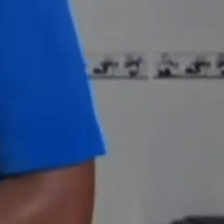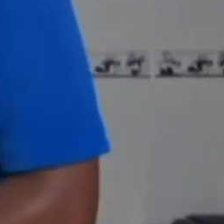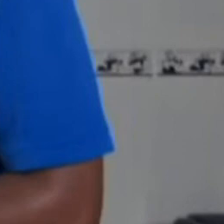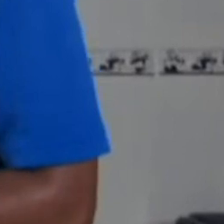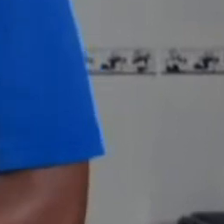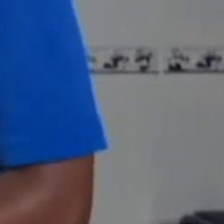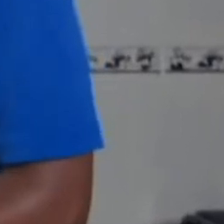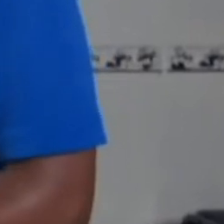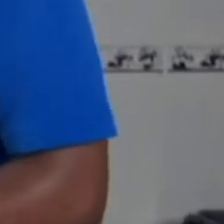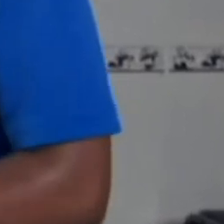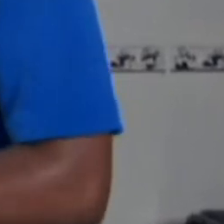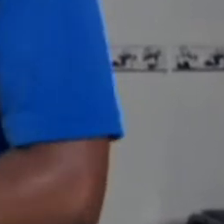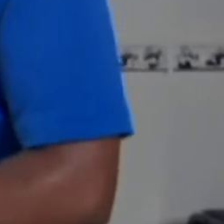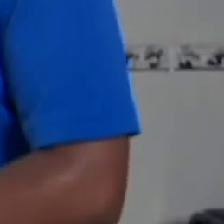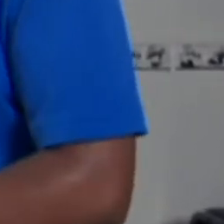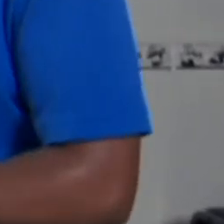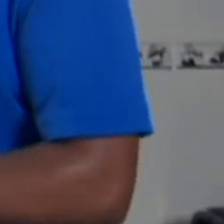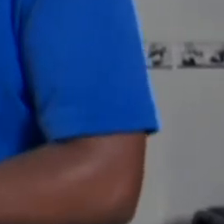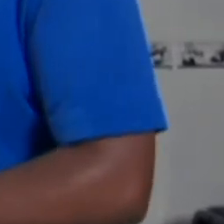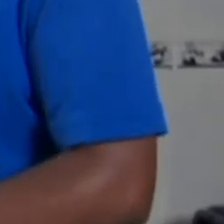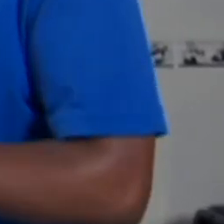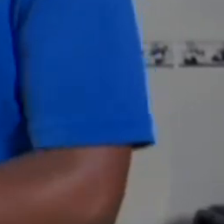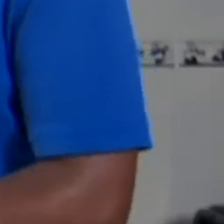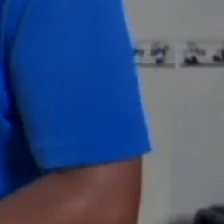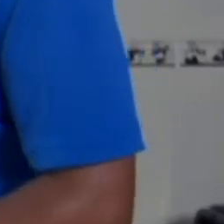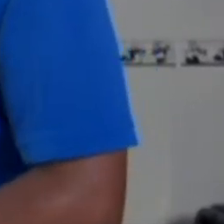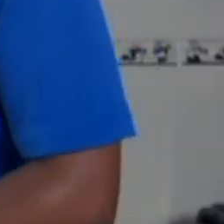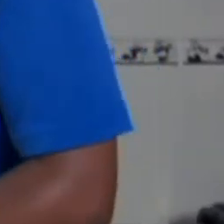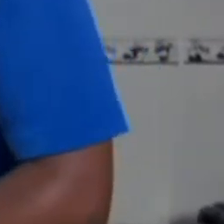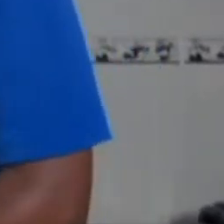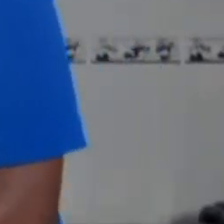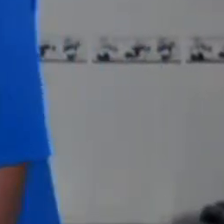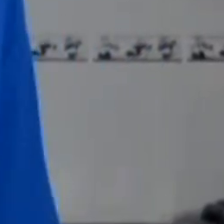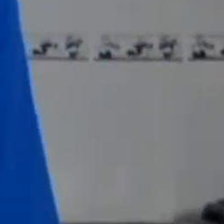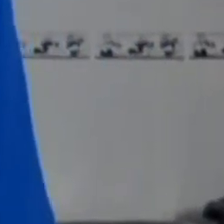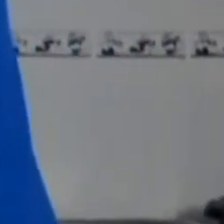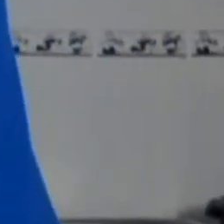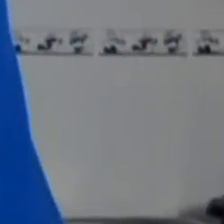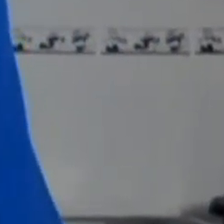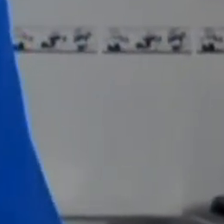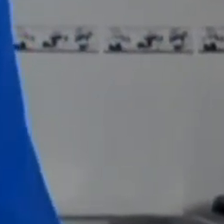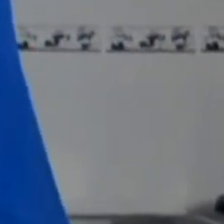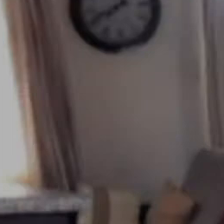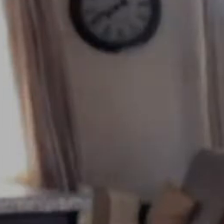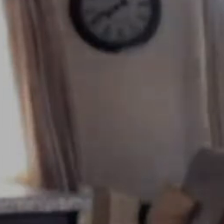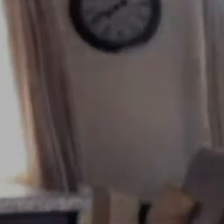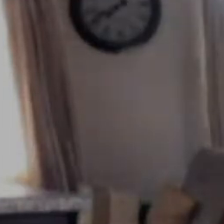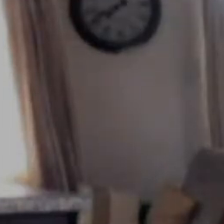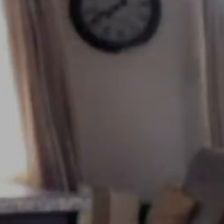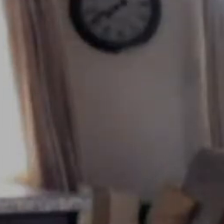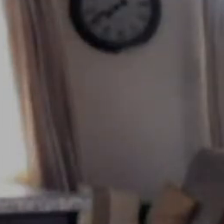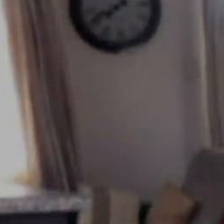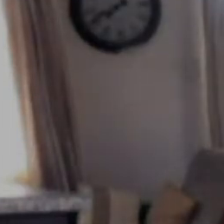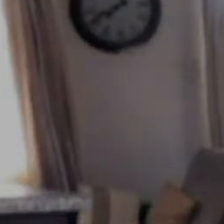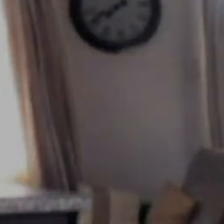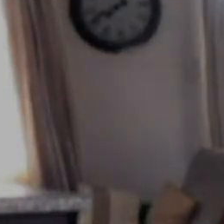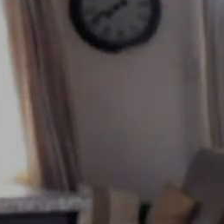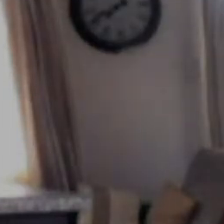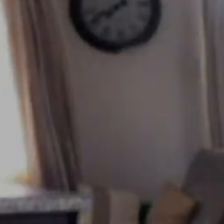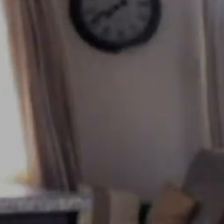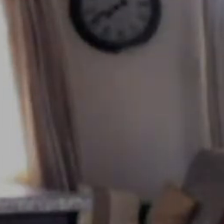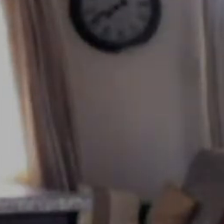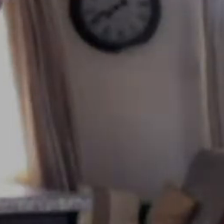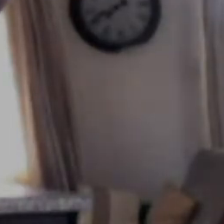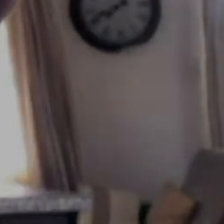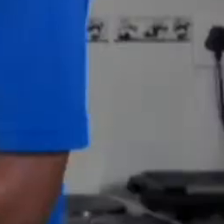bashilo ukuthi digeze lokungenani ema seconds lang 20 ngemanti lagijimako lanesifo. Lokunye ke lesixwayise ngayo